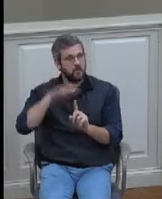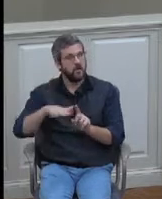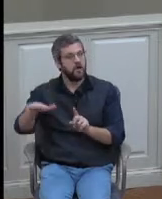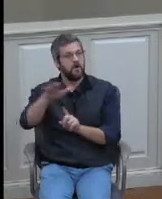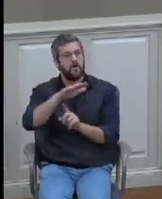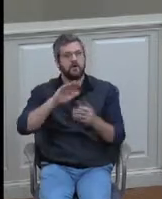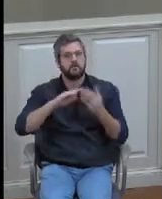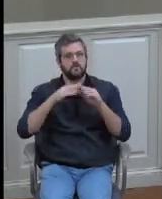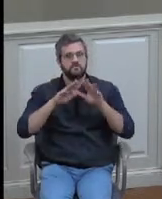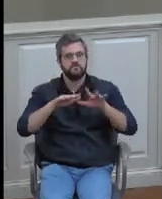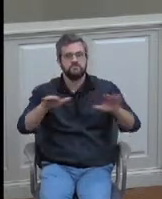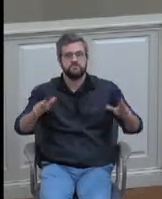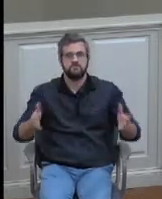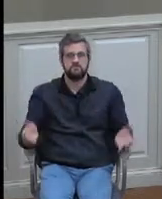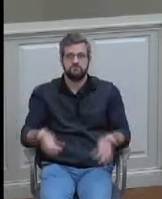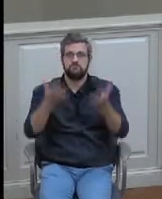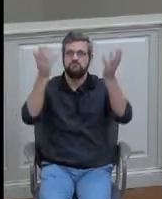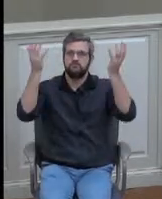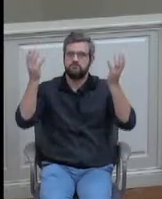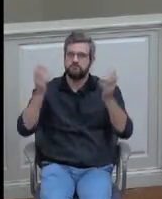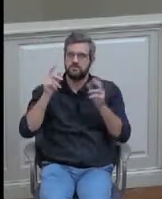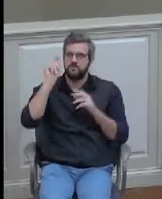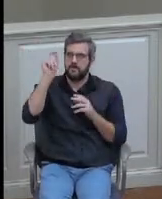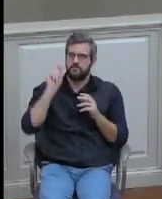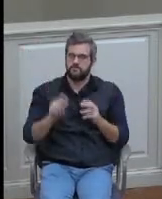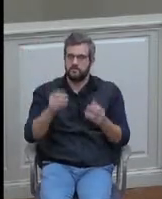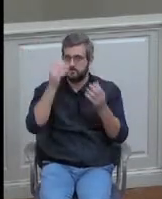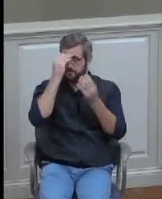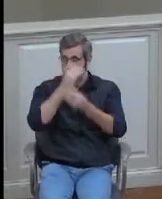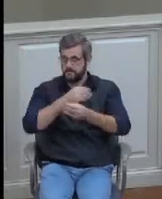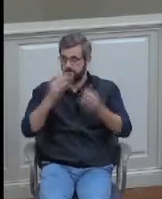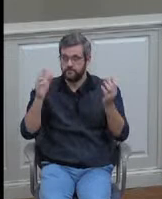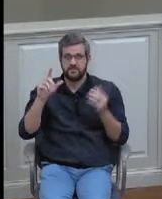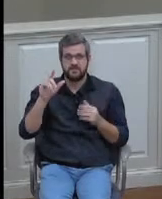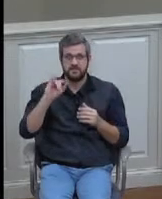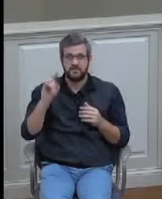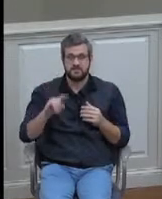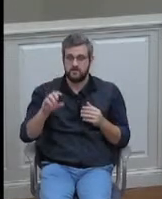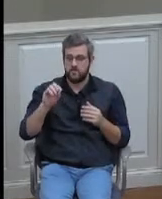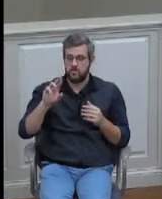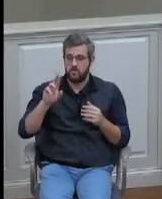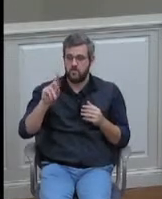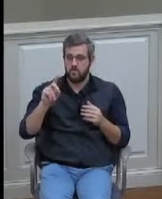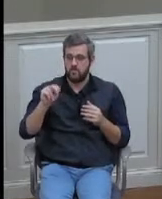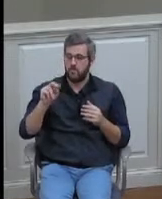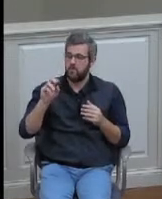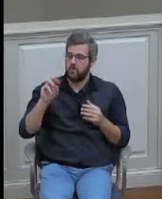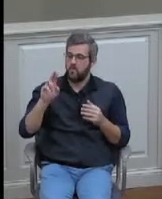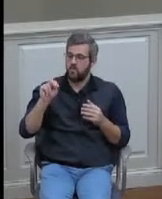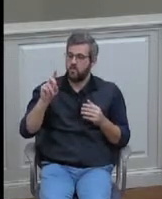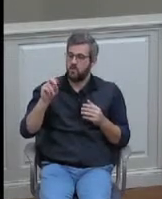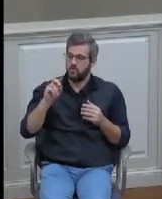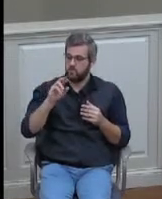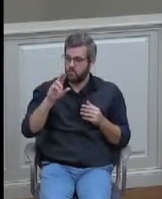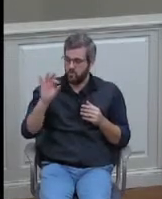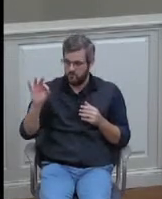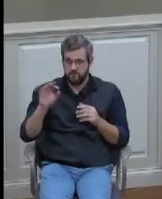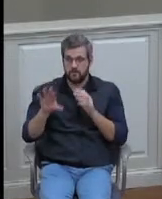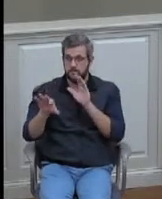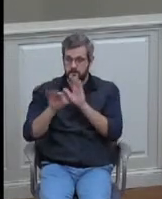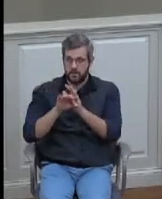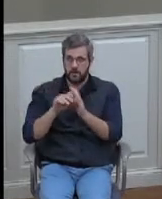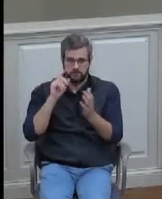community. Now, therefore, let it be known that Liz Orndorff has been selected and recognized as